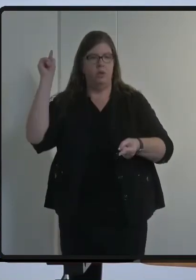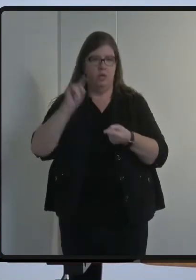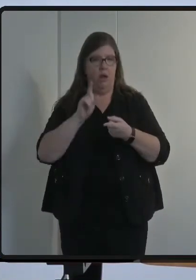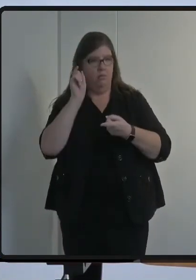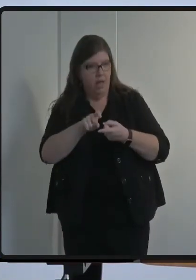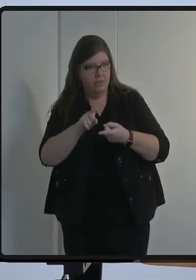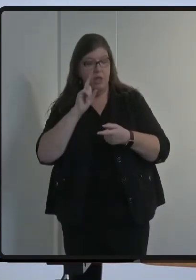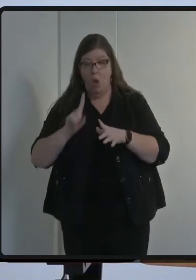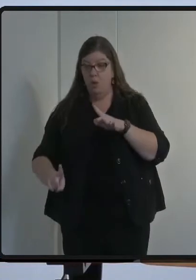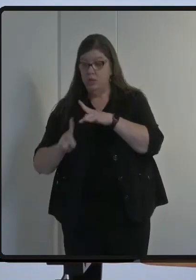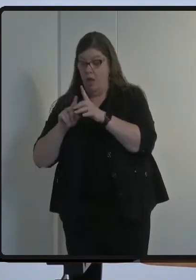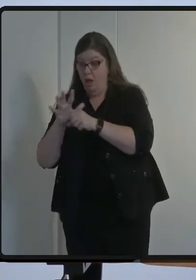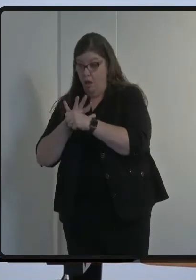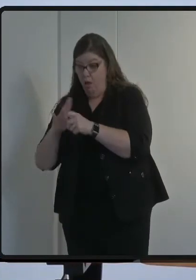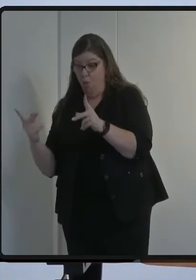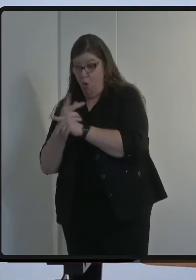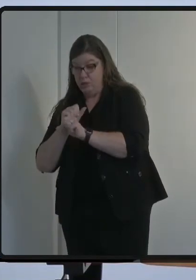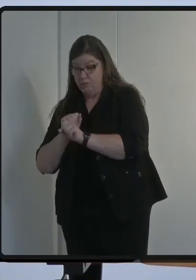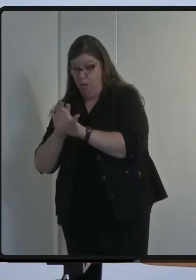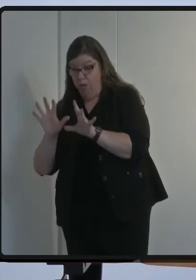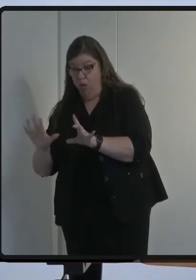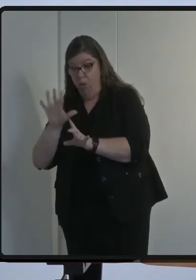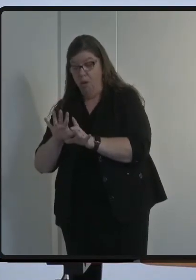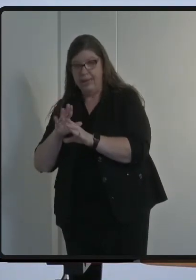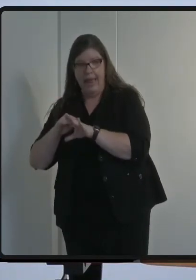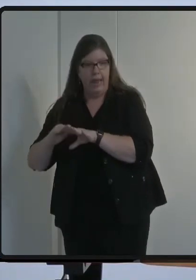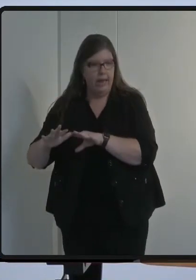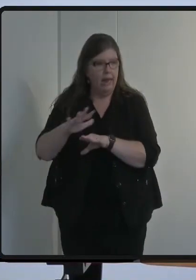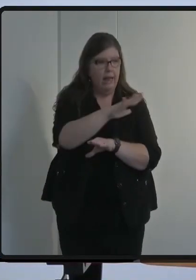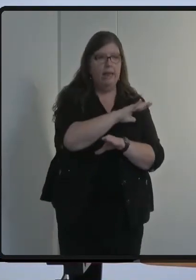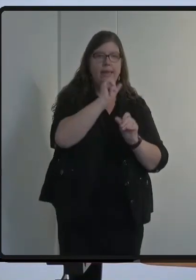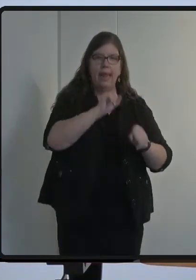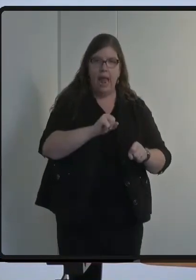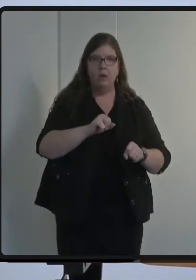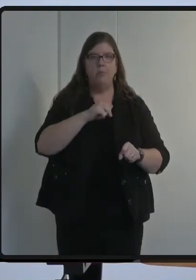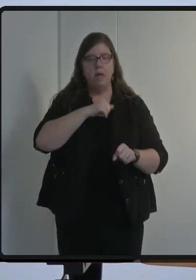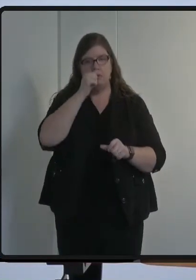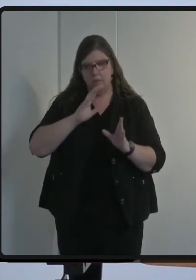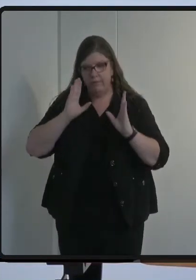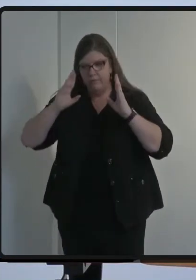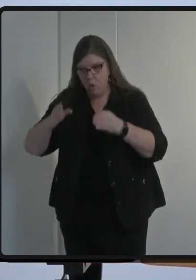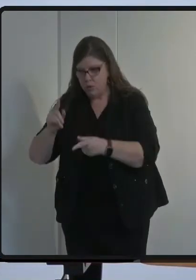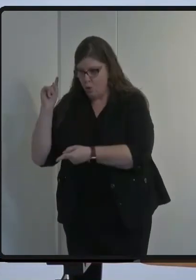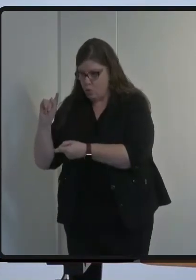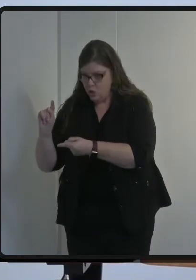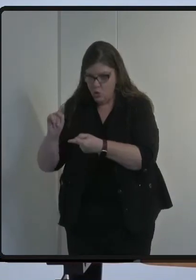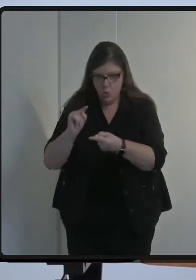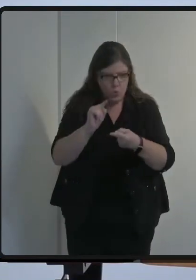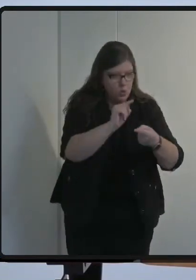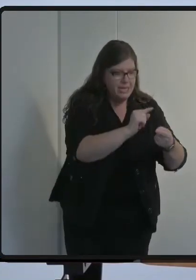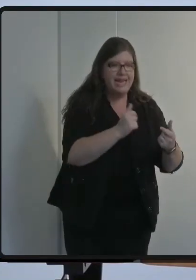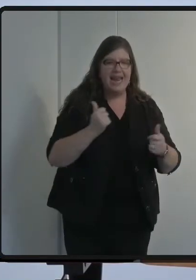potential outbreak possibilities, and we need to be diligent and focused on reducing the virus everywhere, not